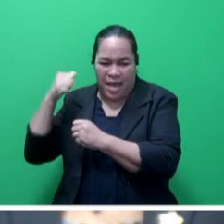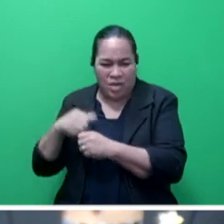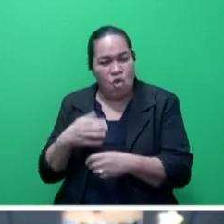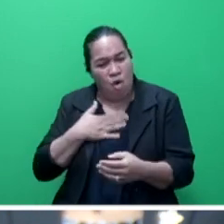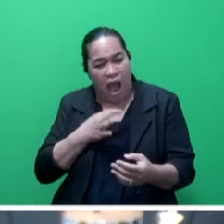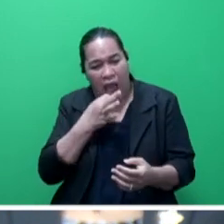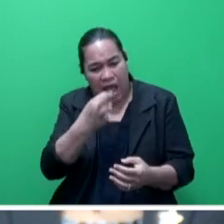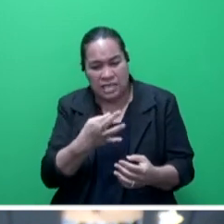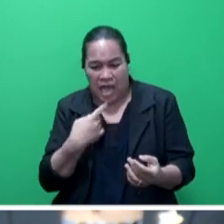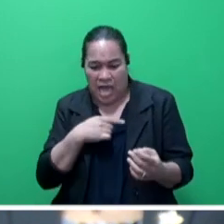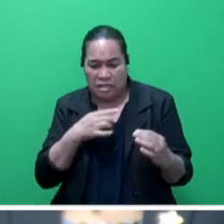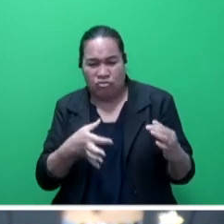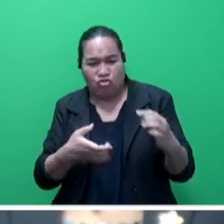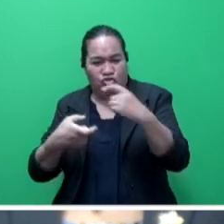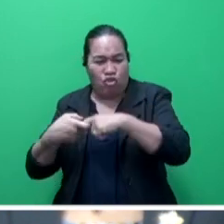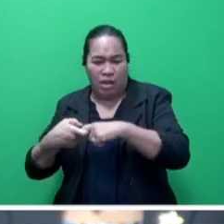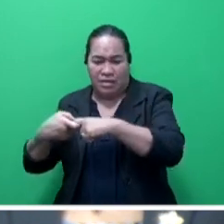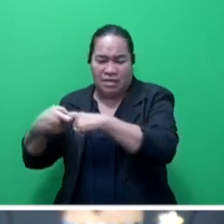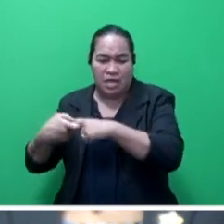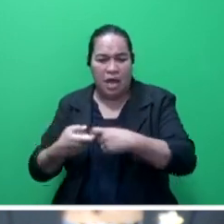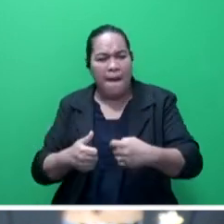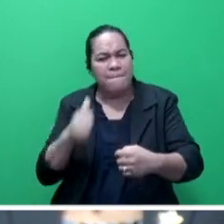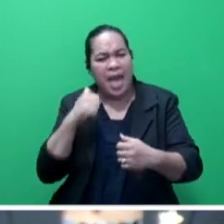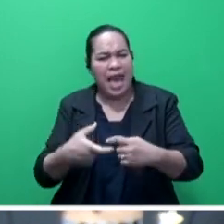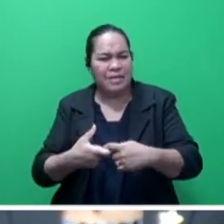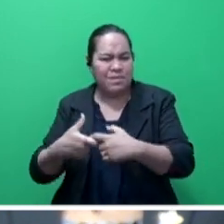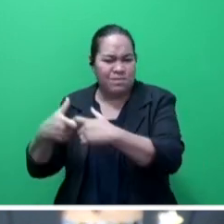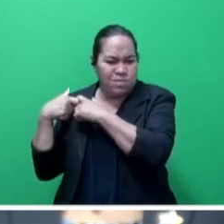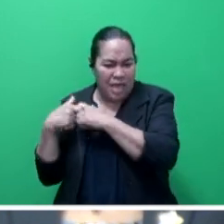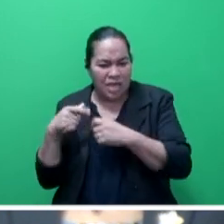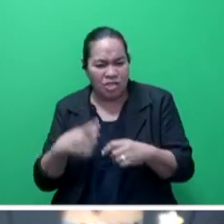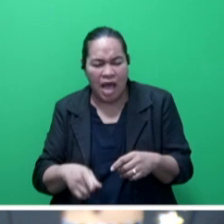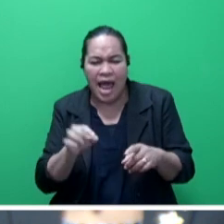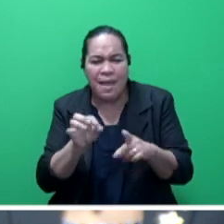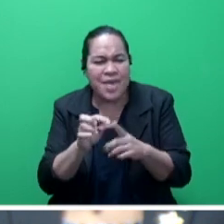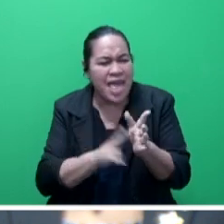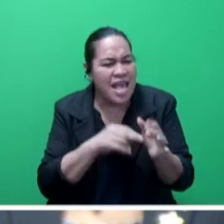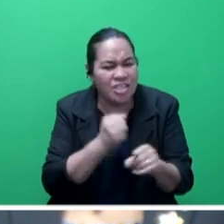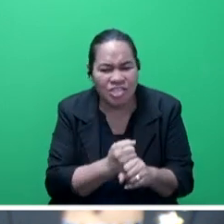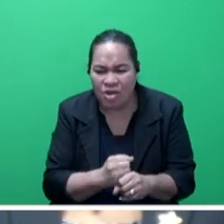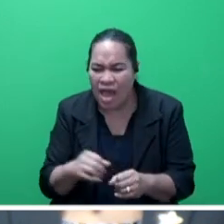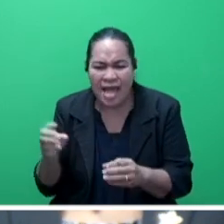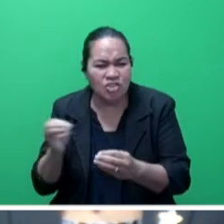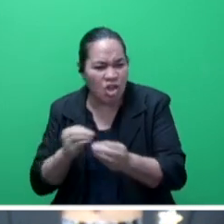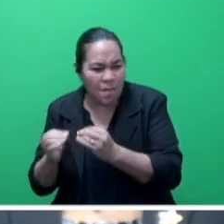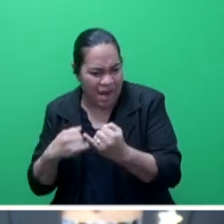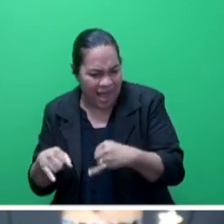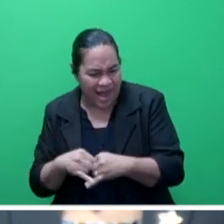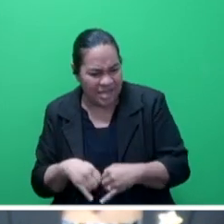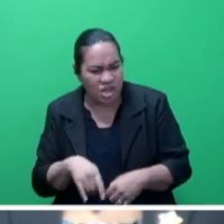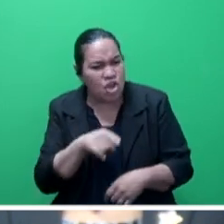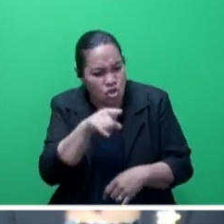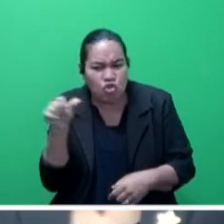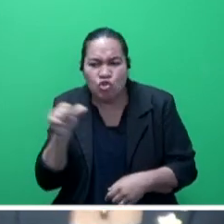bandwagon of Papua New Guinea and the Solomon Islands. We shouldn't be aspiring to be Singapore. Where are they living? In La